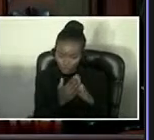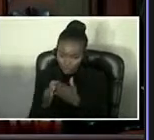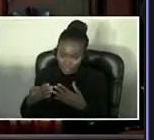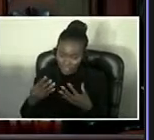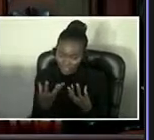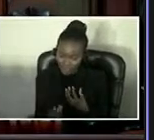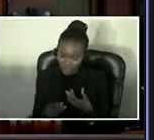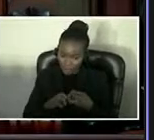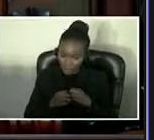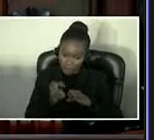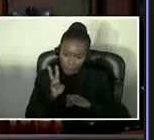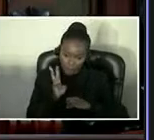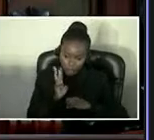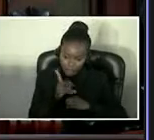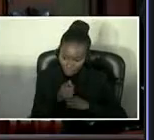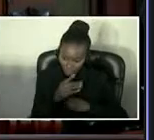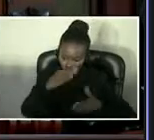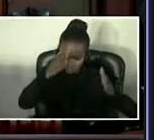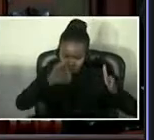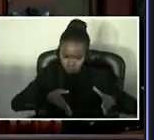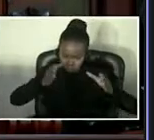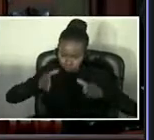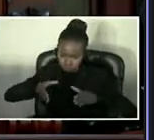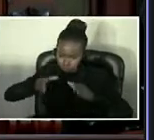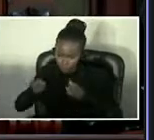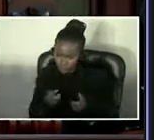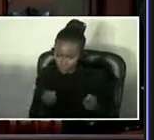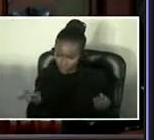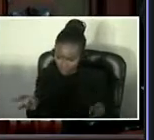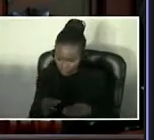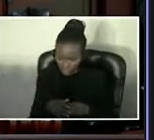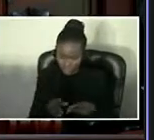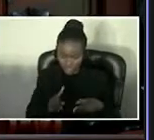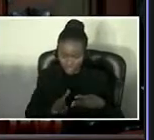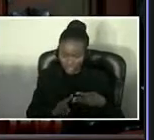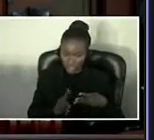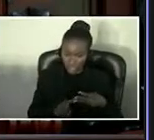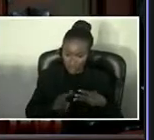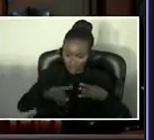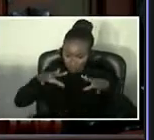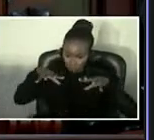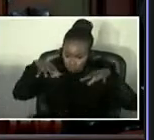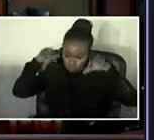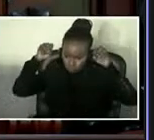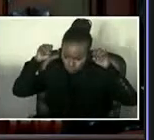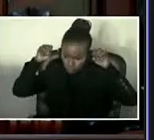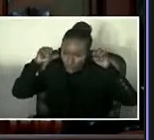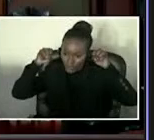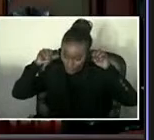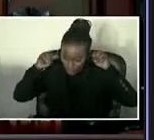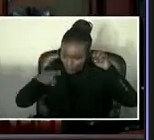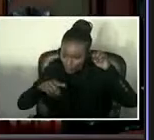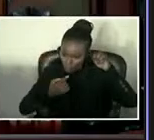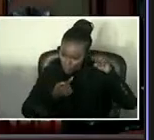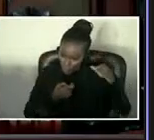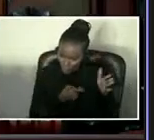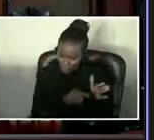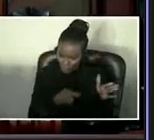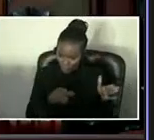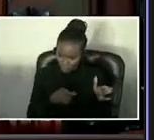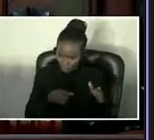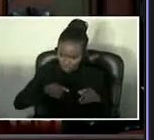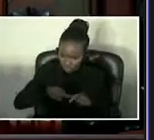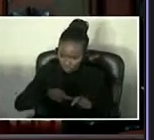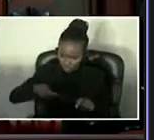goes as a mitigation with the issue of the of the load setting there are generators that are being bought to make sure that there is